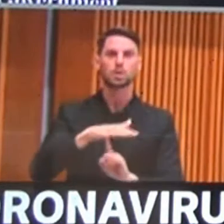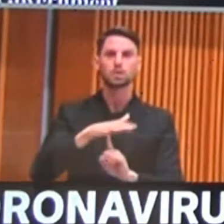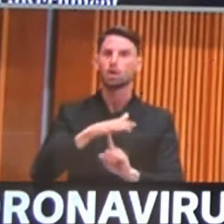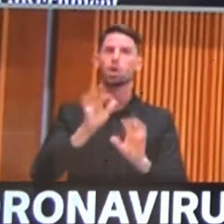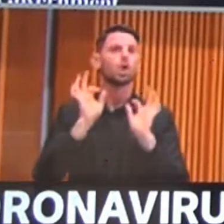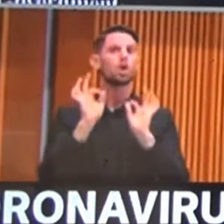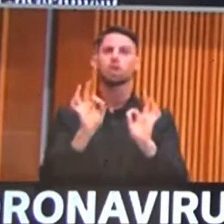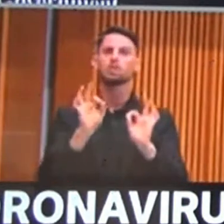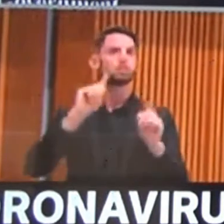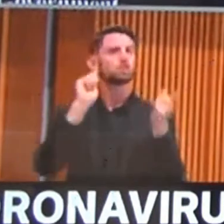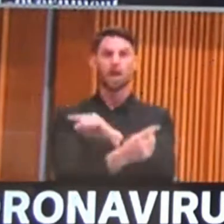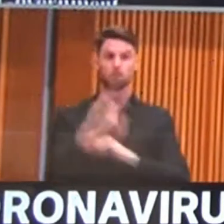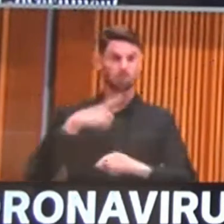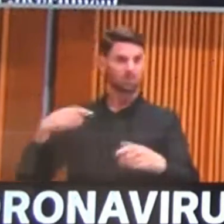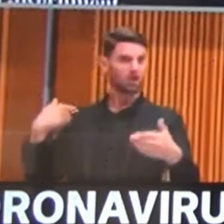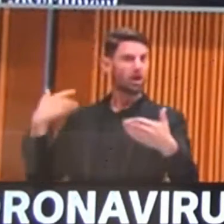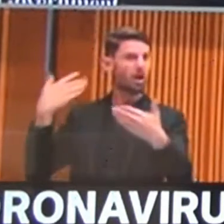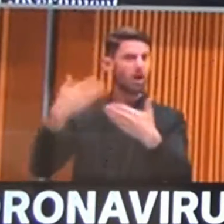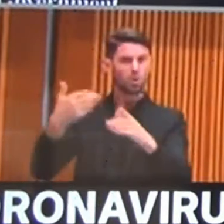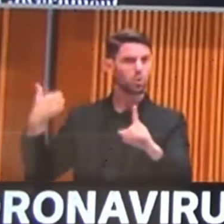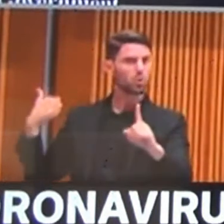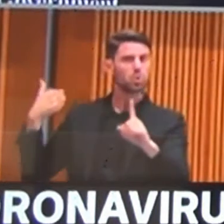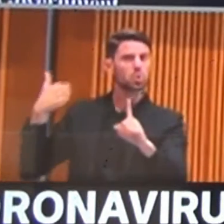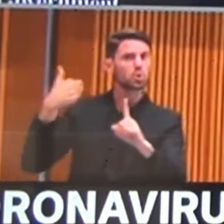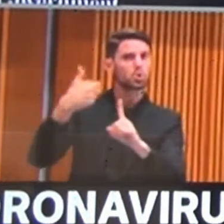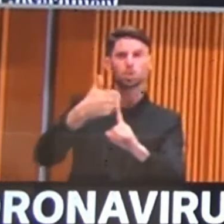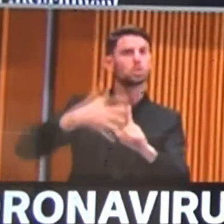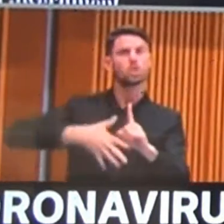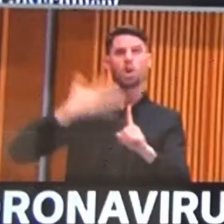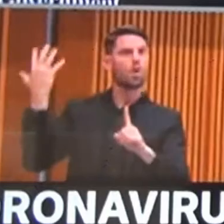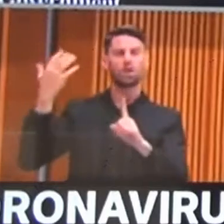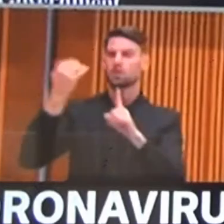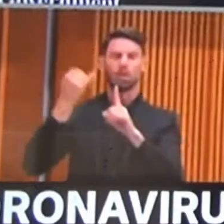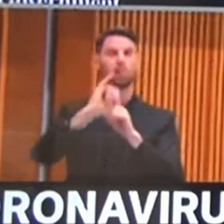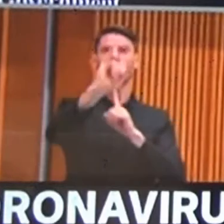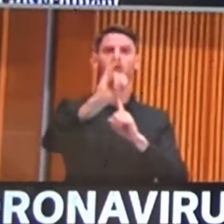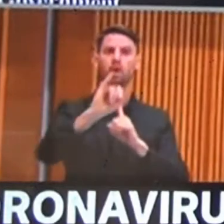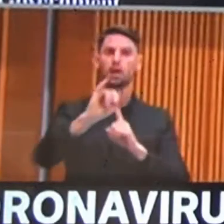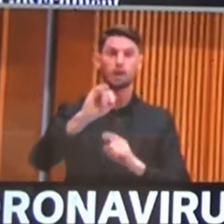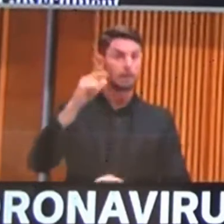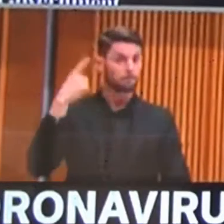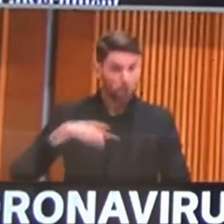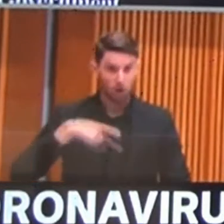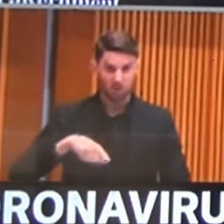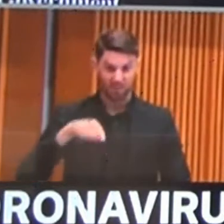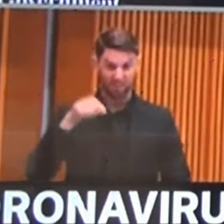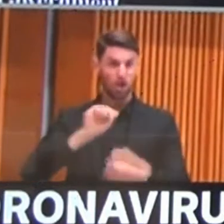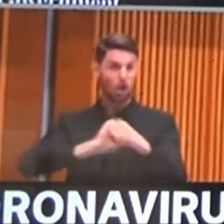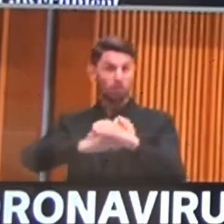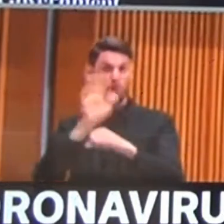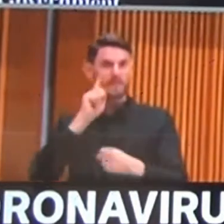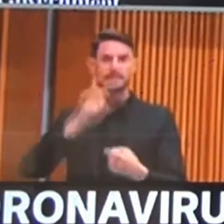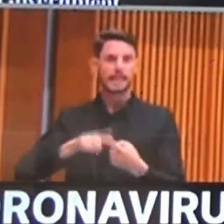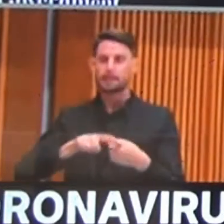The virus does not take a holiday. The virus does not take a holiday. And when I say